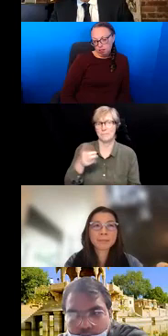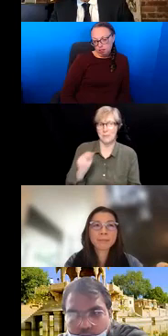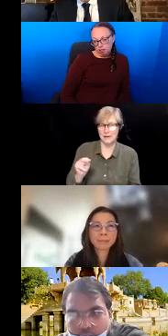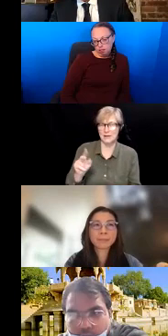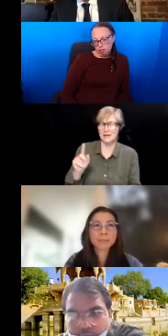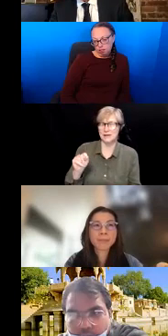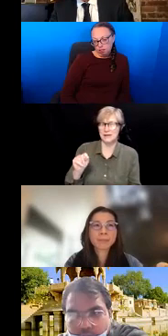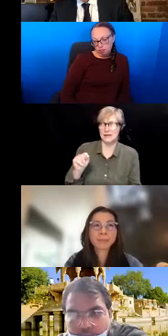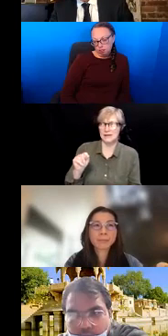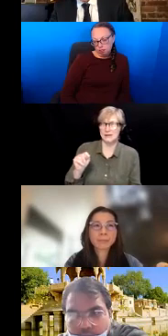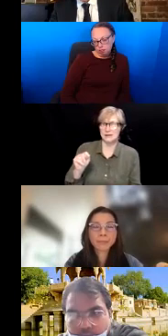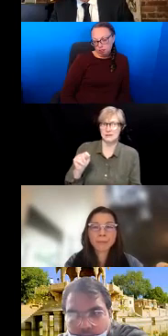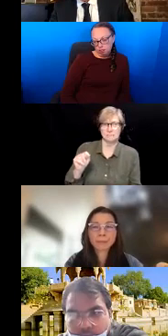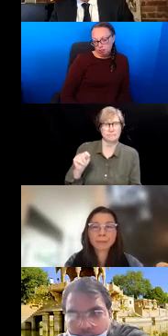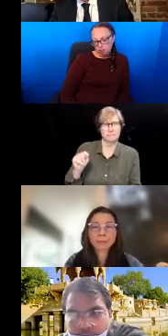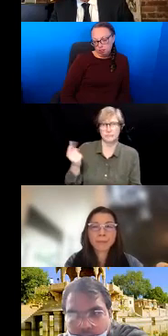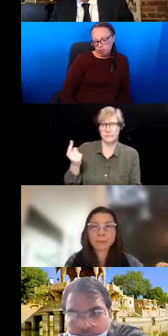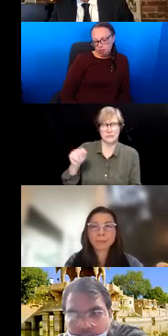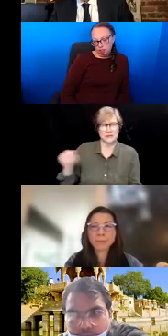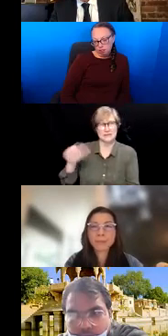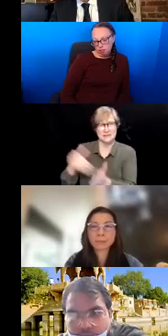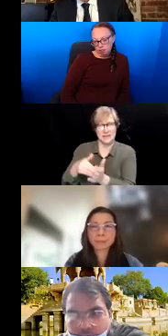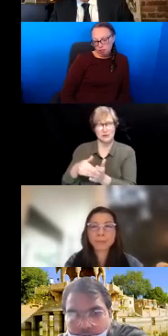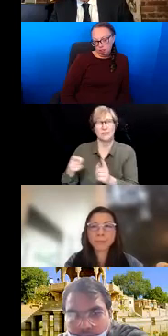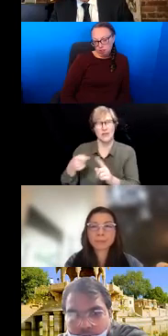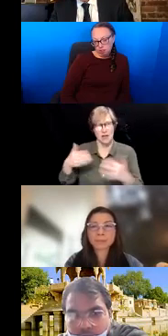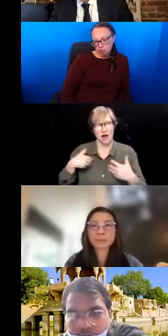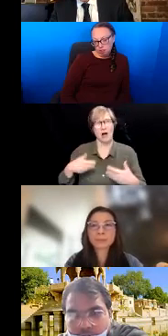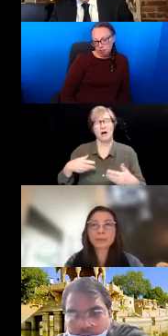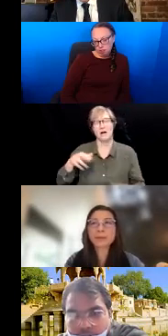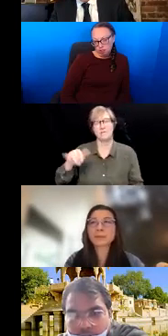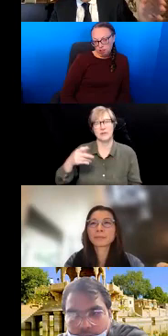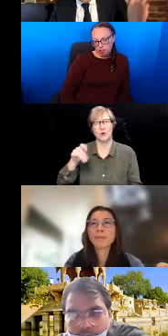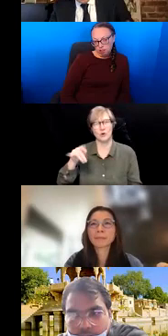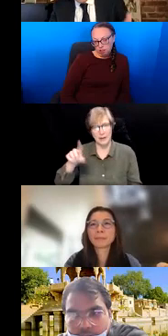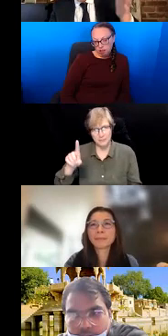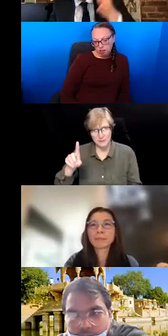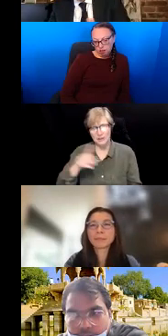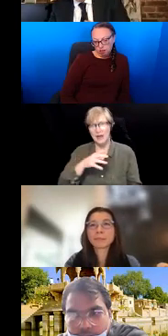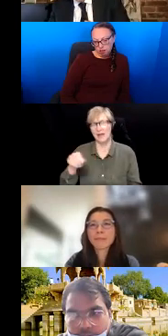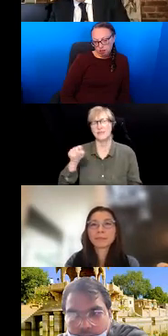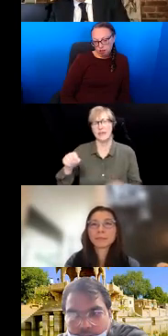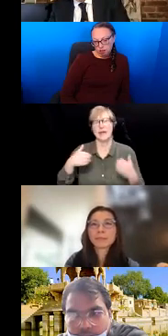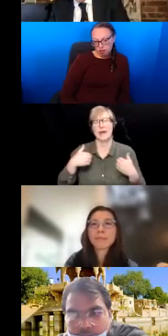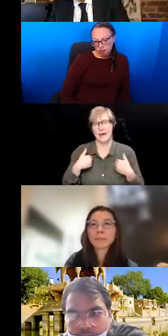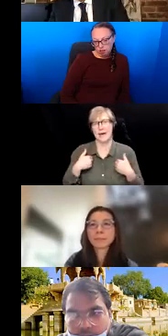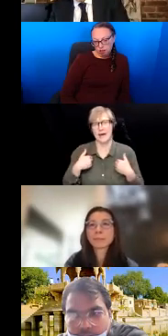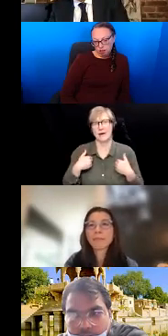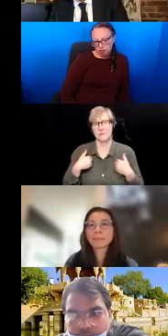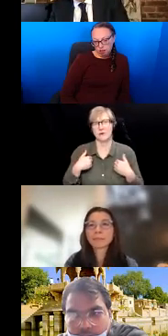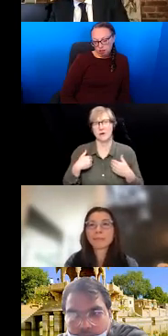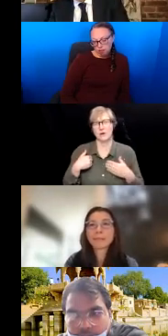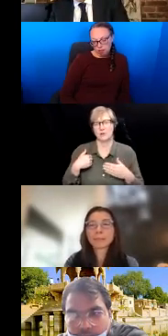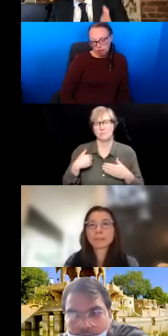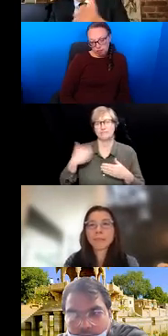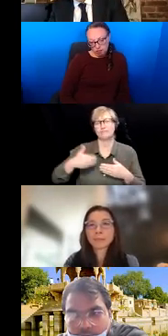are deeply phenotyped by virtue of their participation in the center, and have routine behavioral